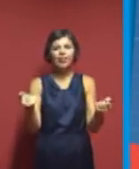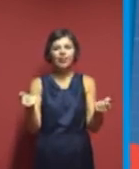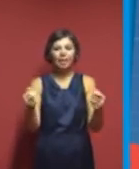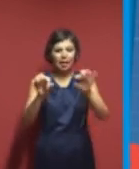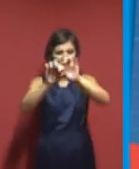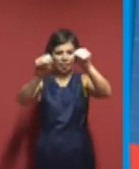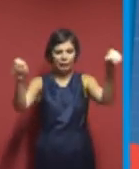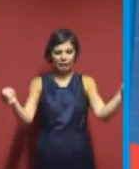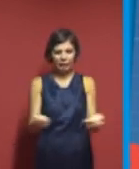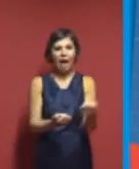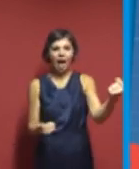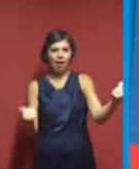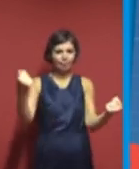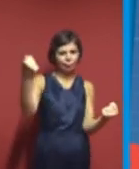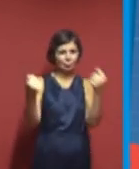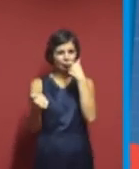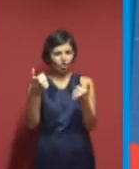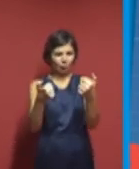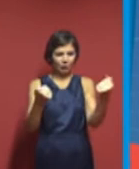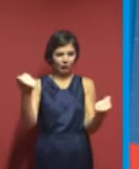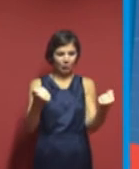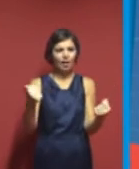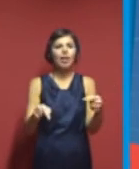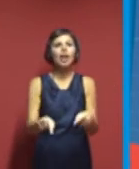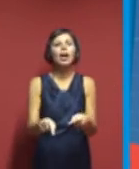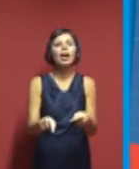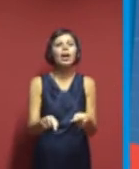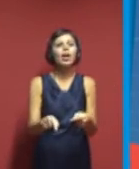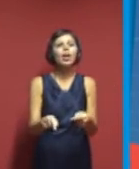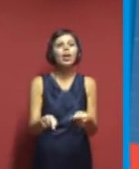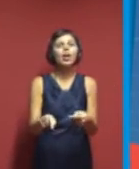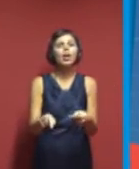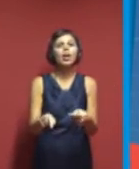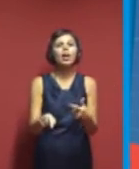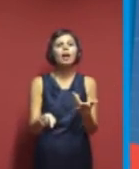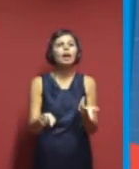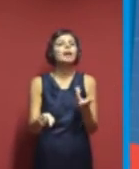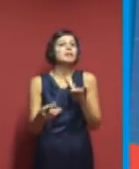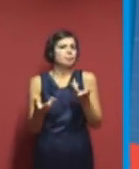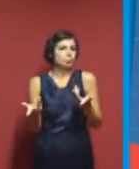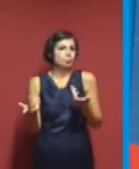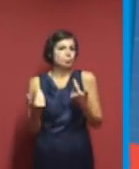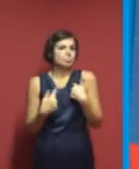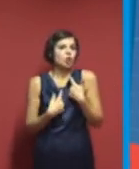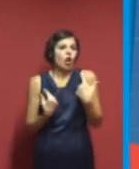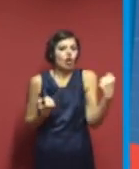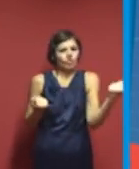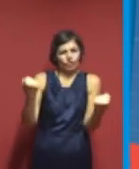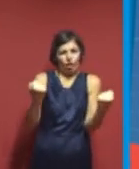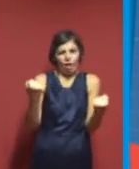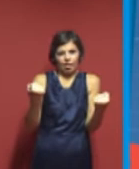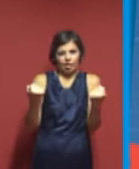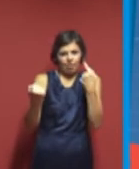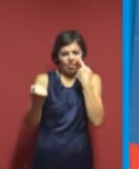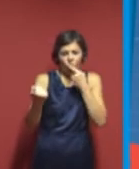he's deliberately come up with this Jugad hack. I mean, this is somebody who has money but has learned how to think